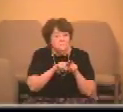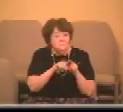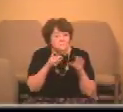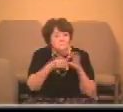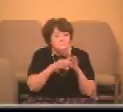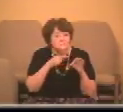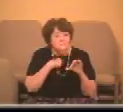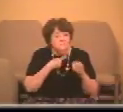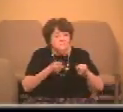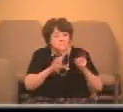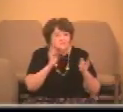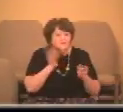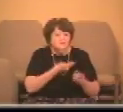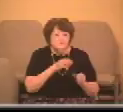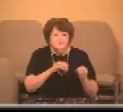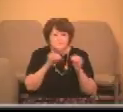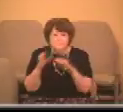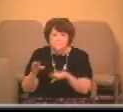feet.